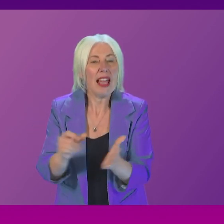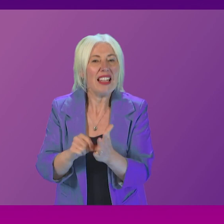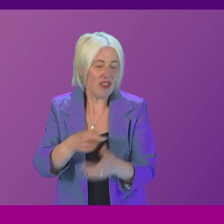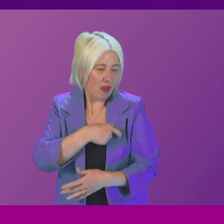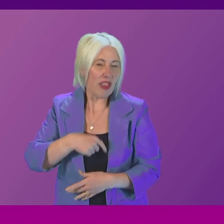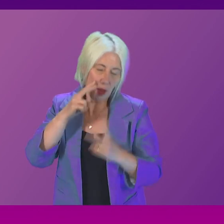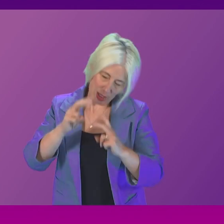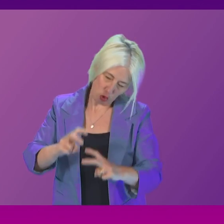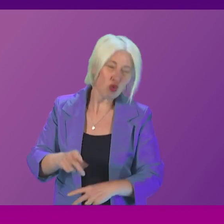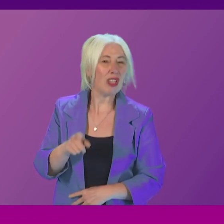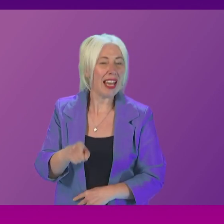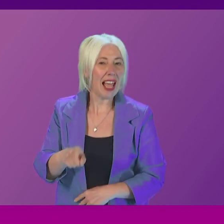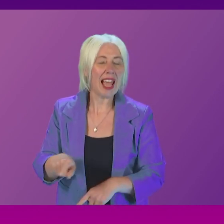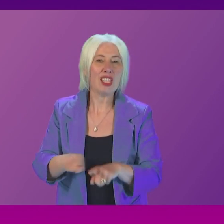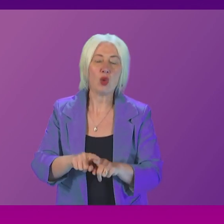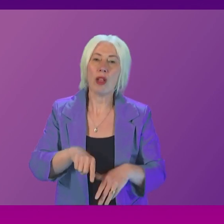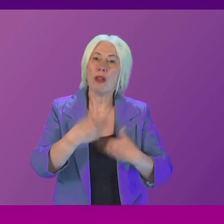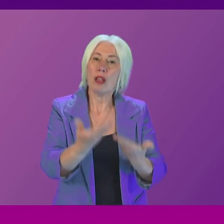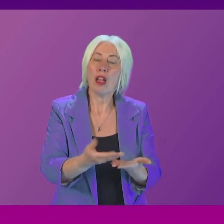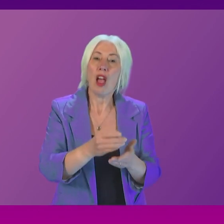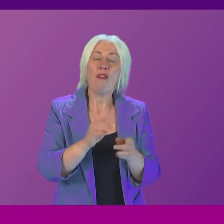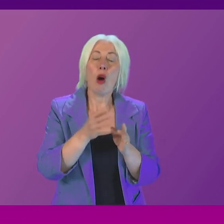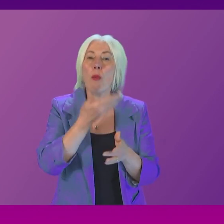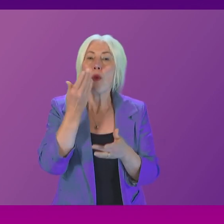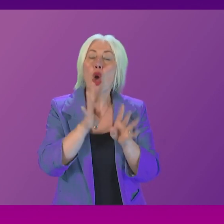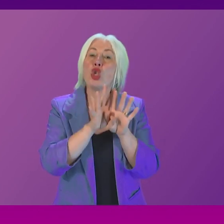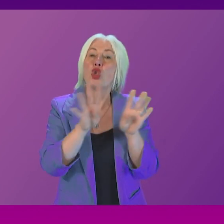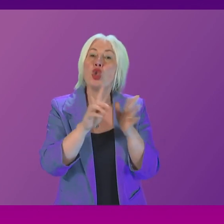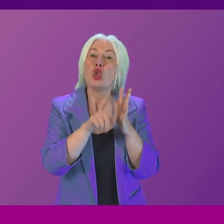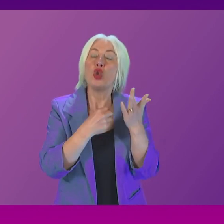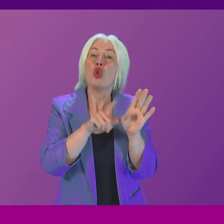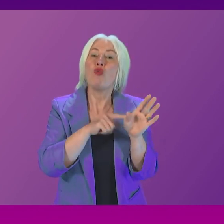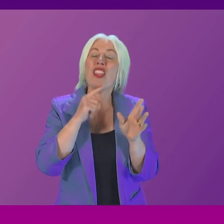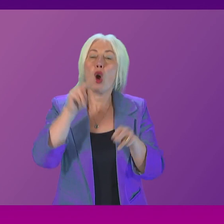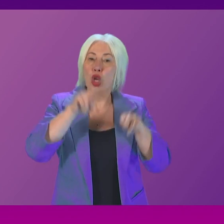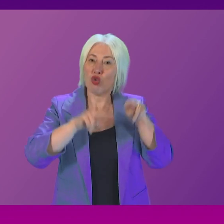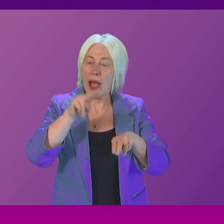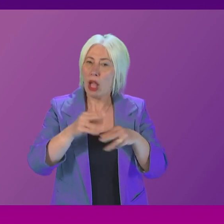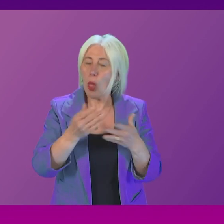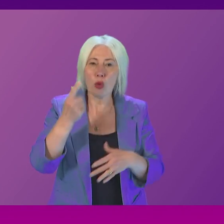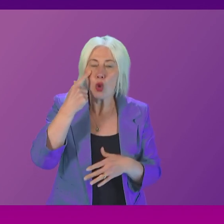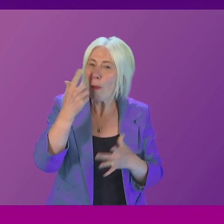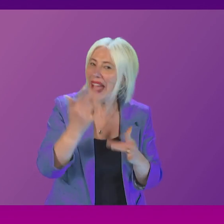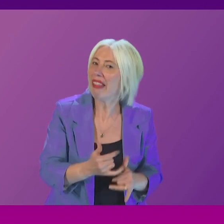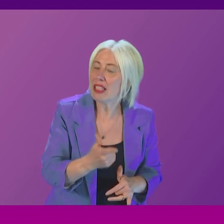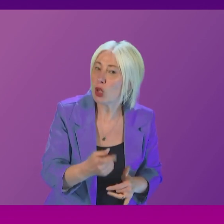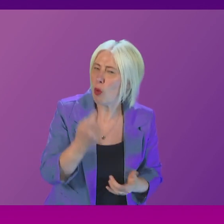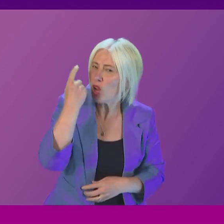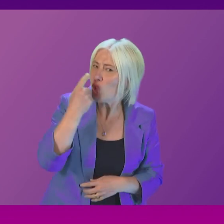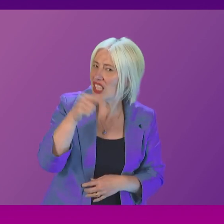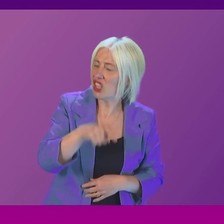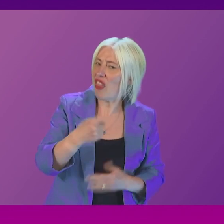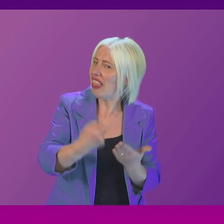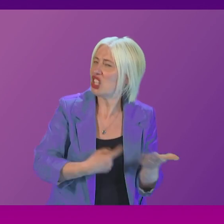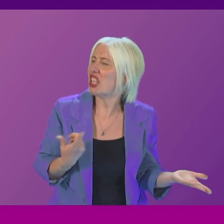scrutinise. Also, the introduction of the proposal for jury-less trials, there's no details of the pilot to go with that when members consider the legislation.